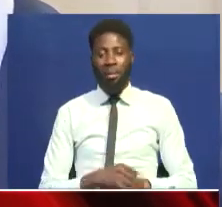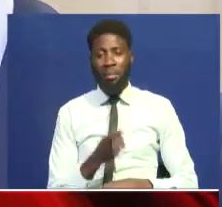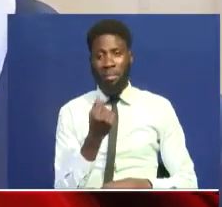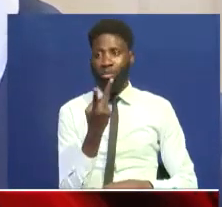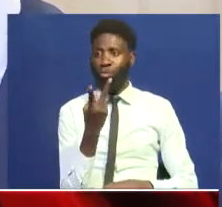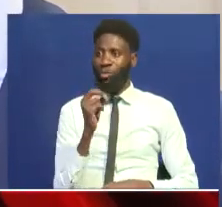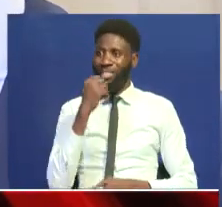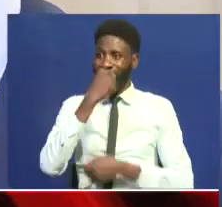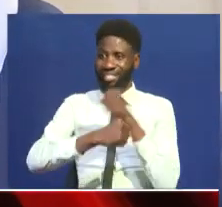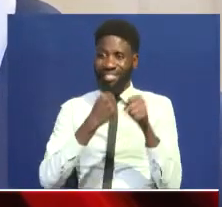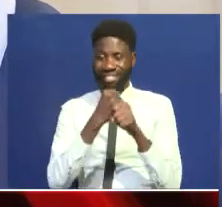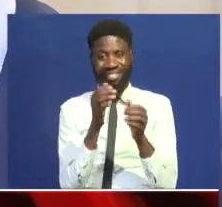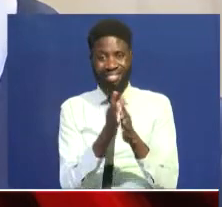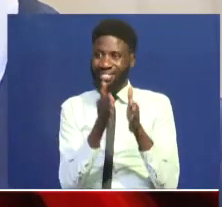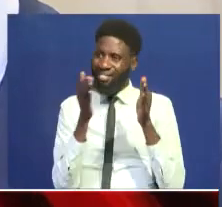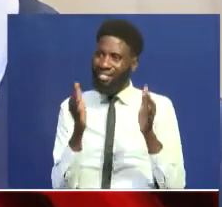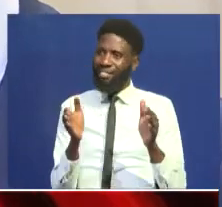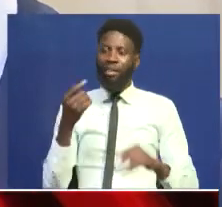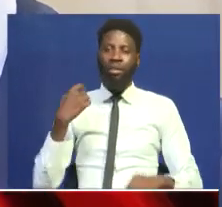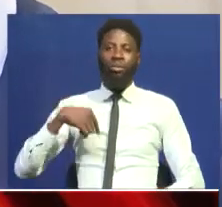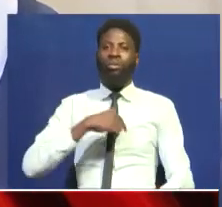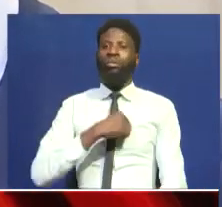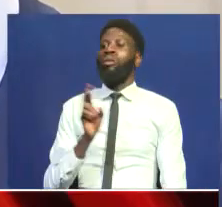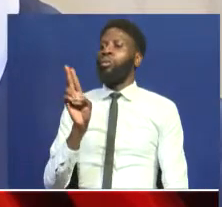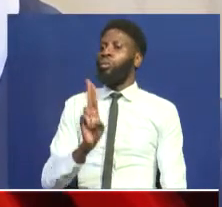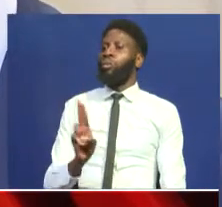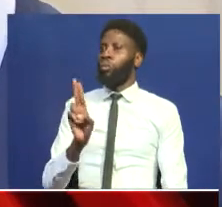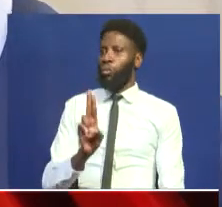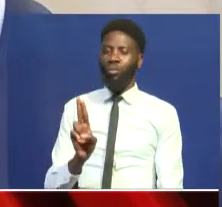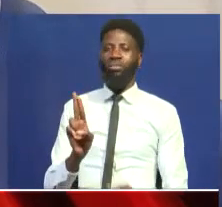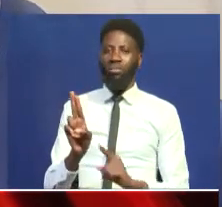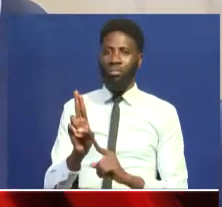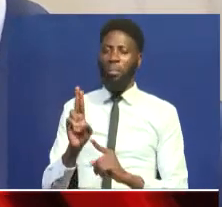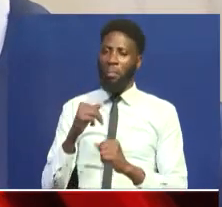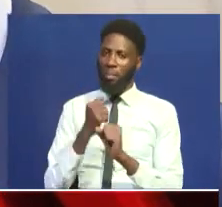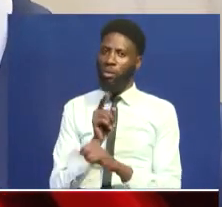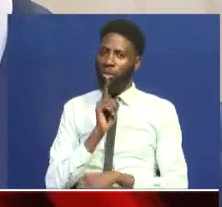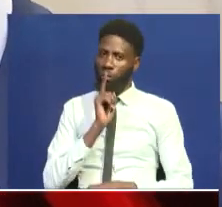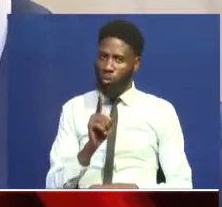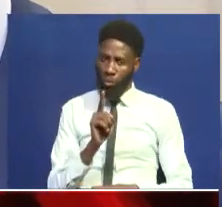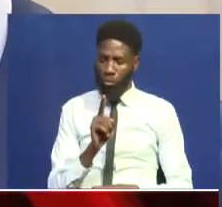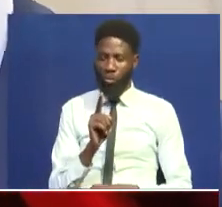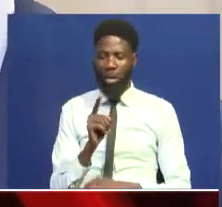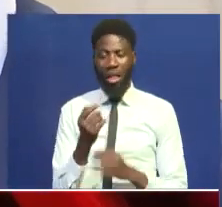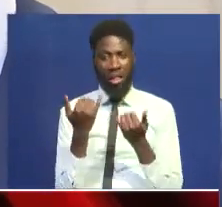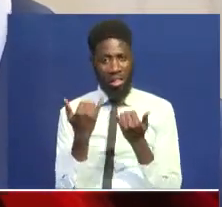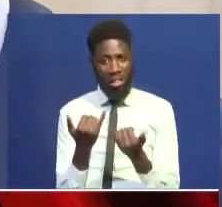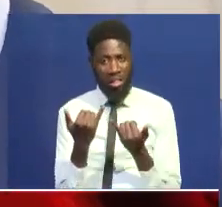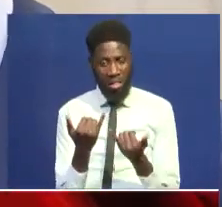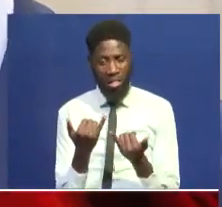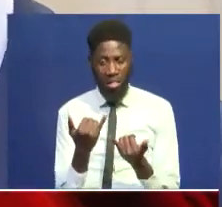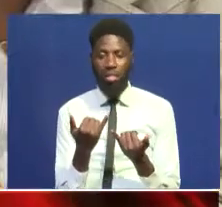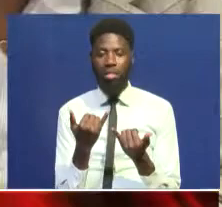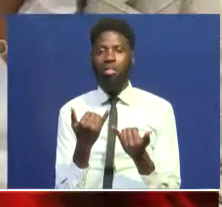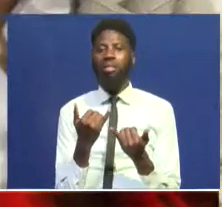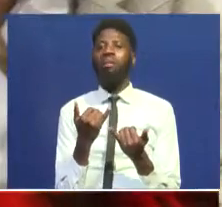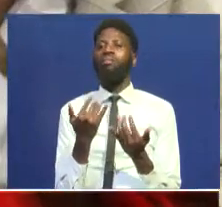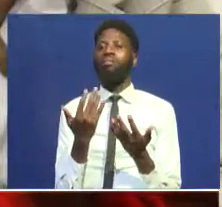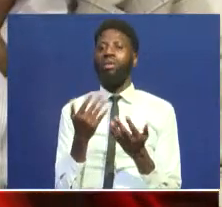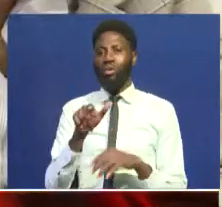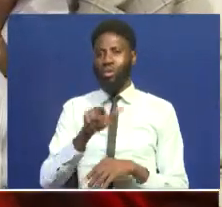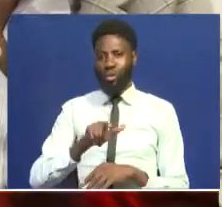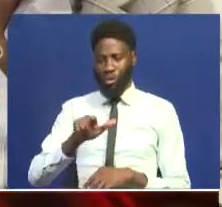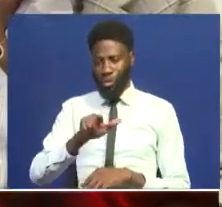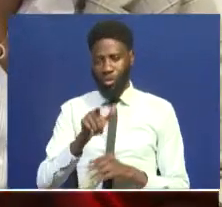to leverage to make sure that, you know, local currency can go beyond the 5, 6-year tenor that we see in Kenya.